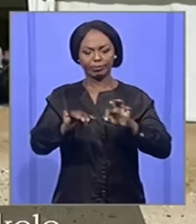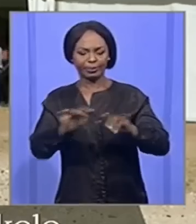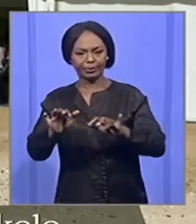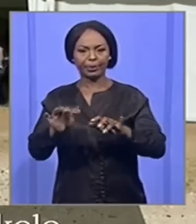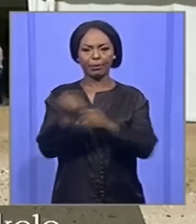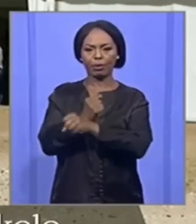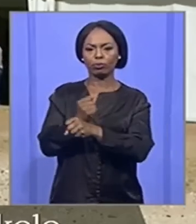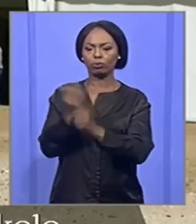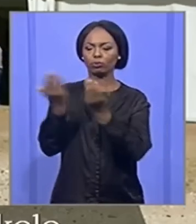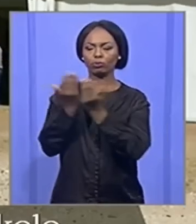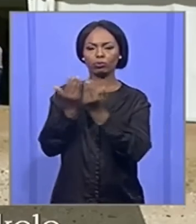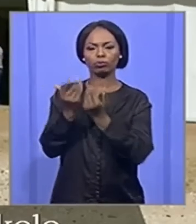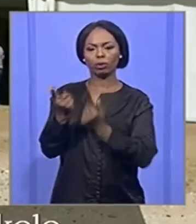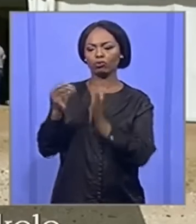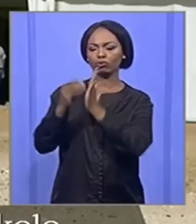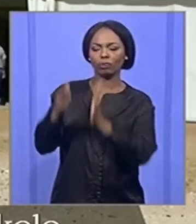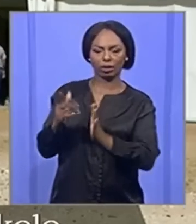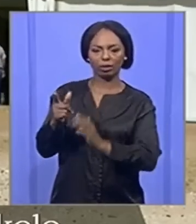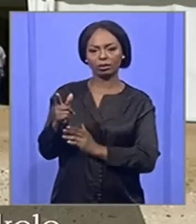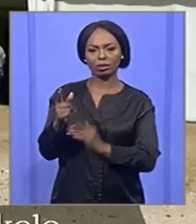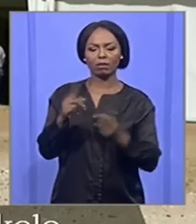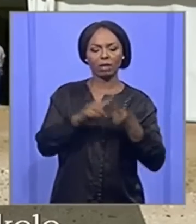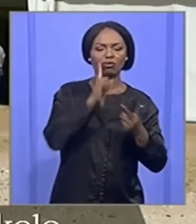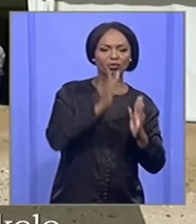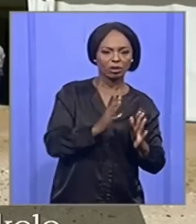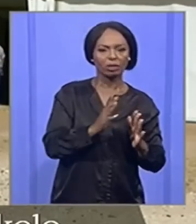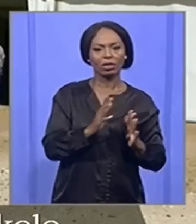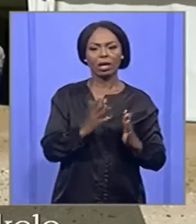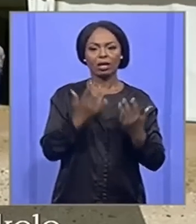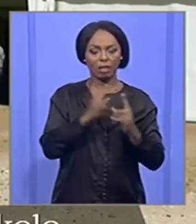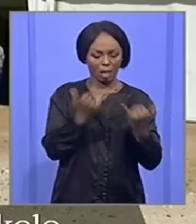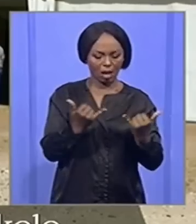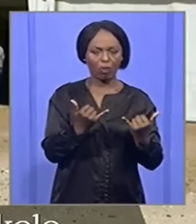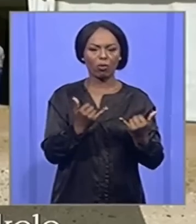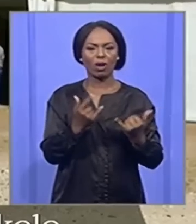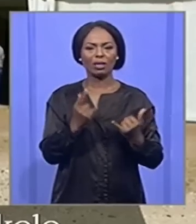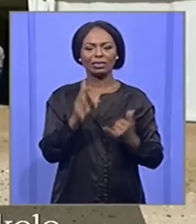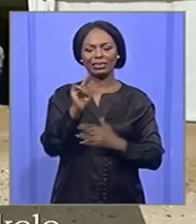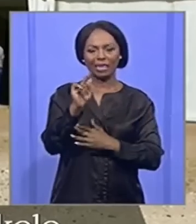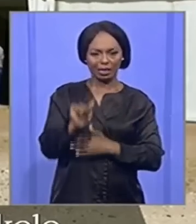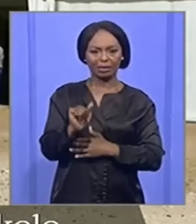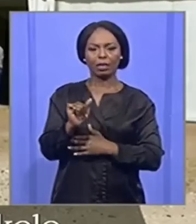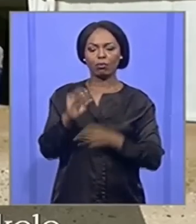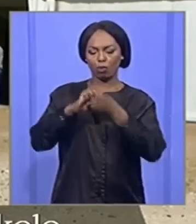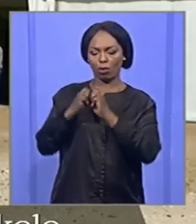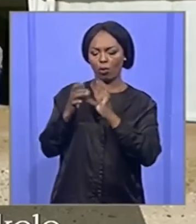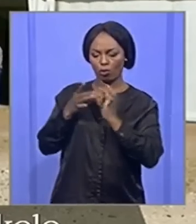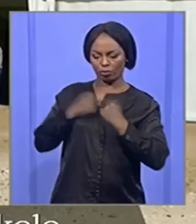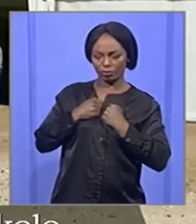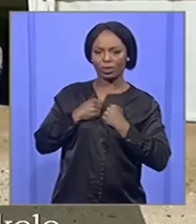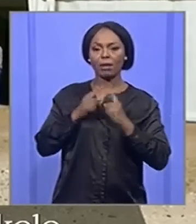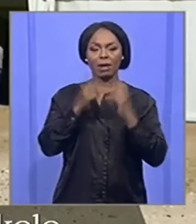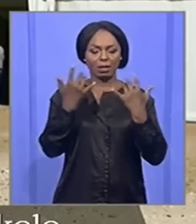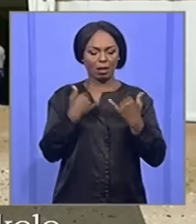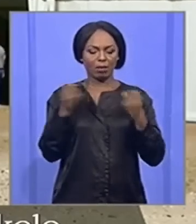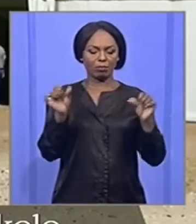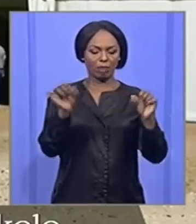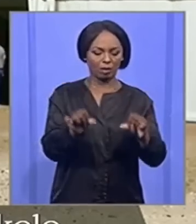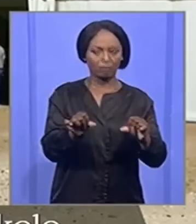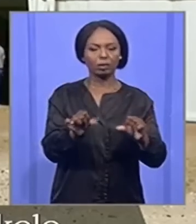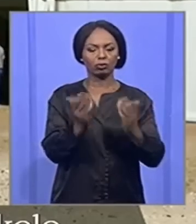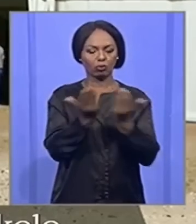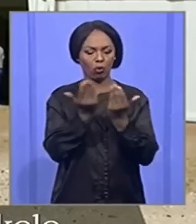rona. So ya go re benefita thata because re sokola ka data mo gae ra go kgona go tla mo sekolong re be